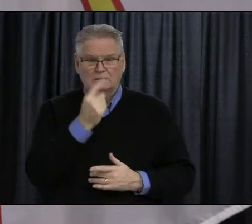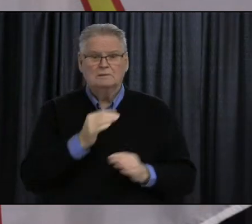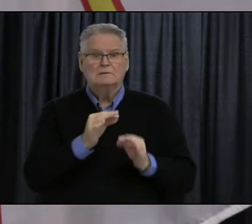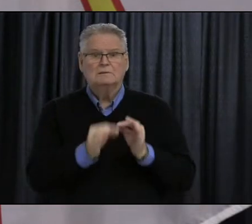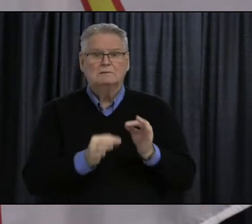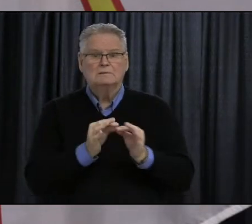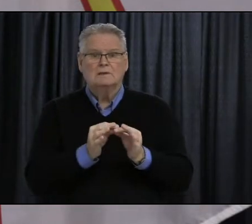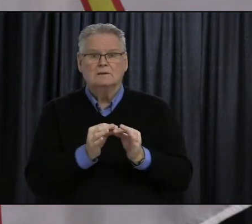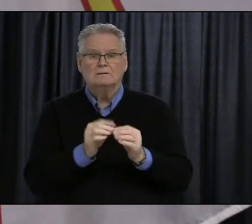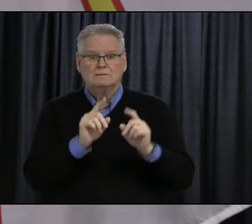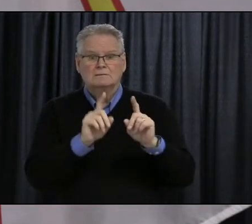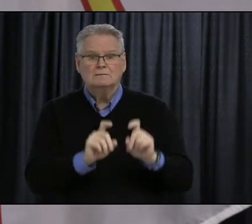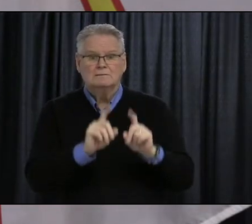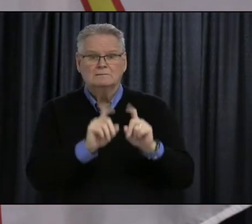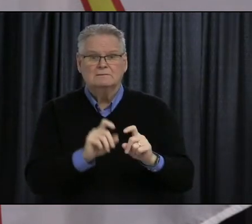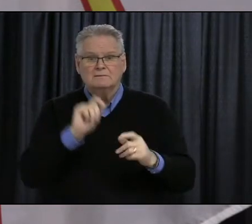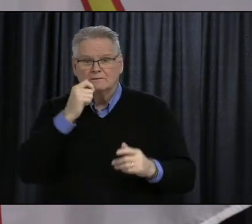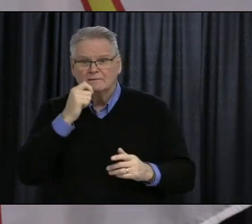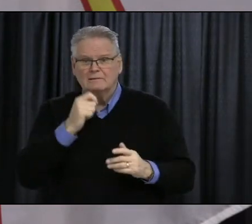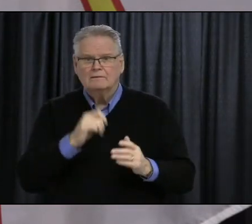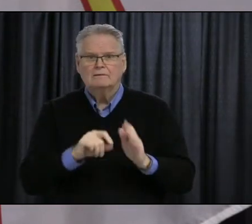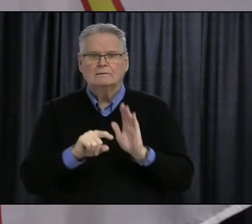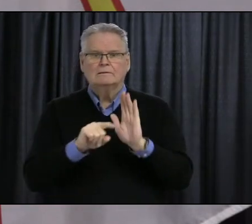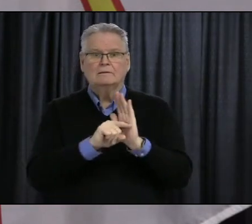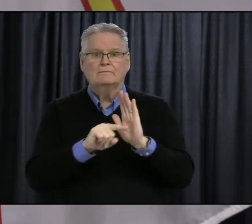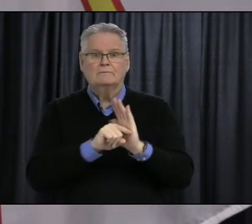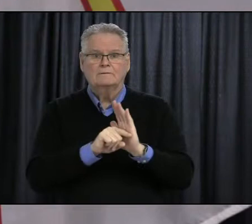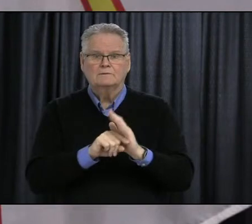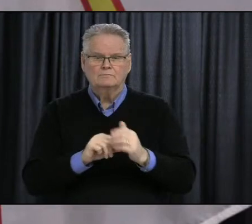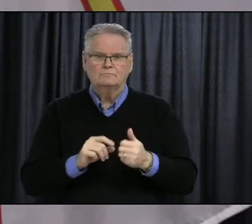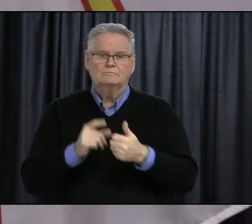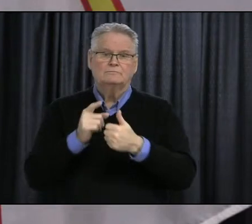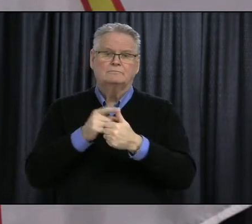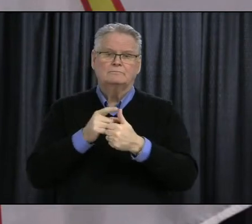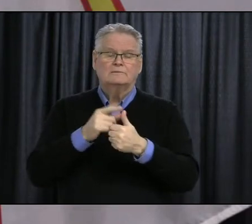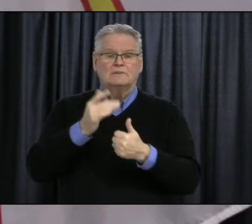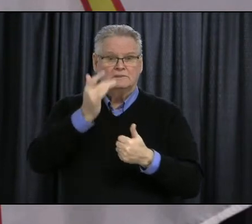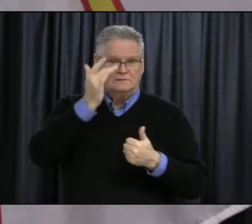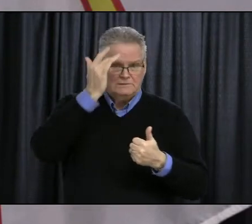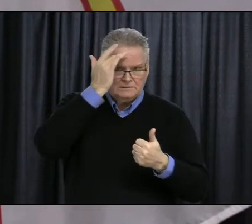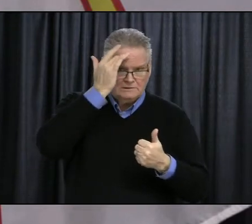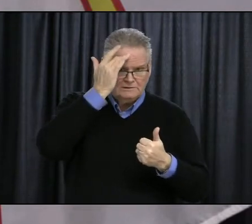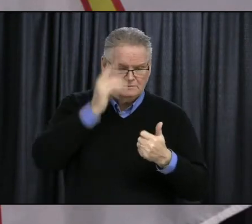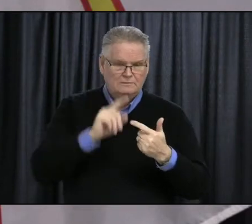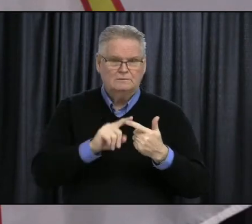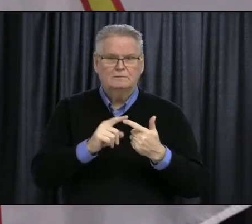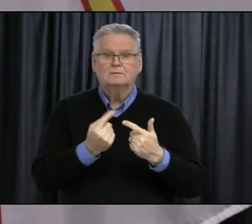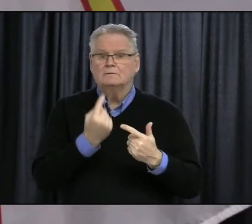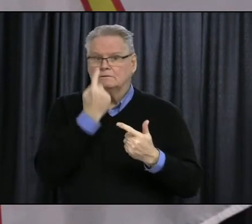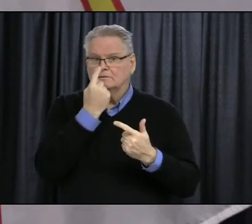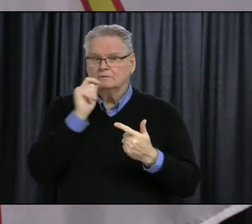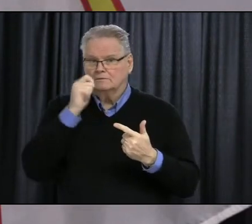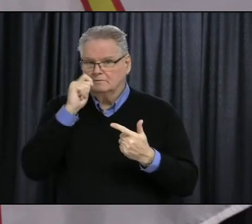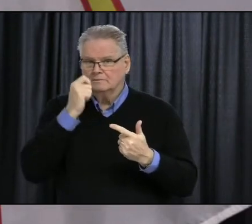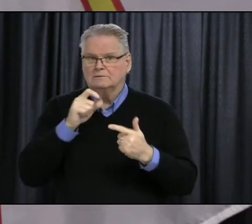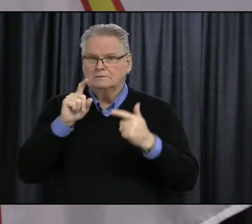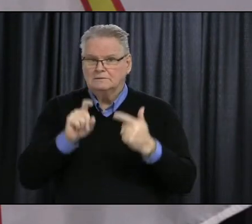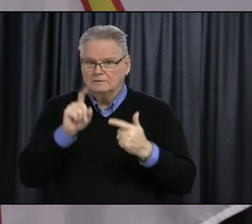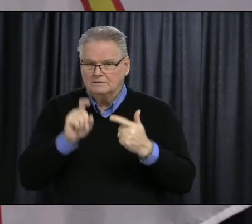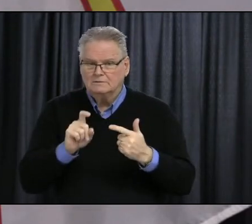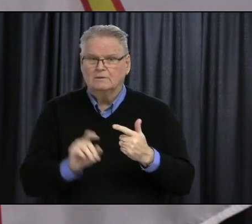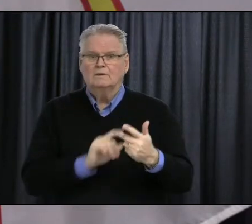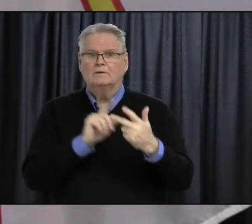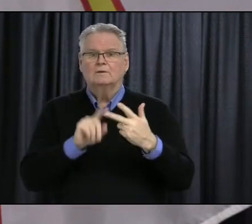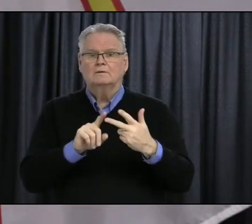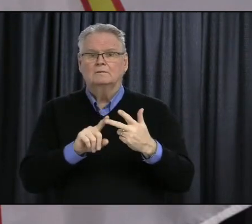with a confirmed case. Sorry, that's a big important thing to put in there. And so I can't really comment on the specifics of one